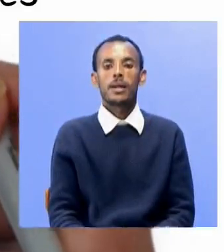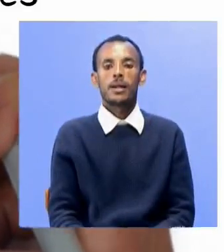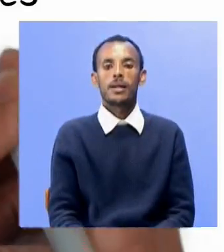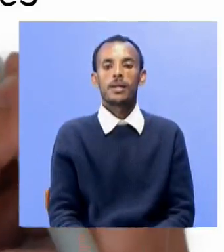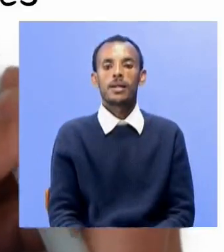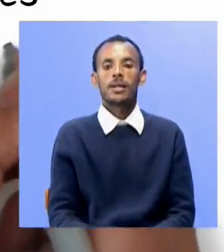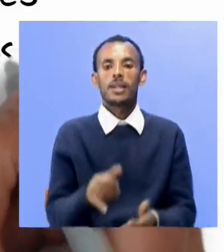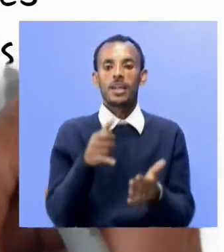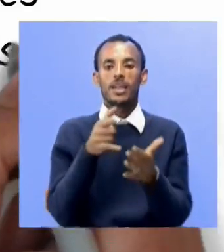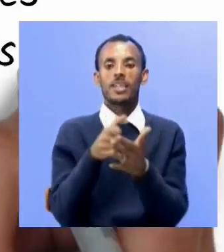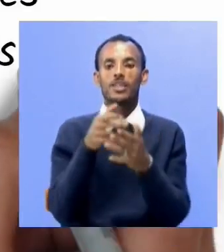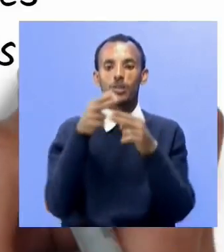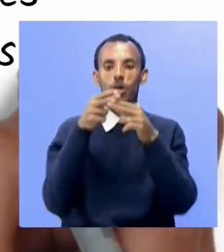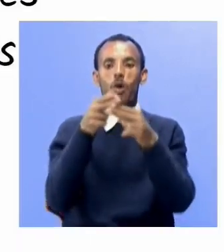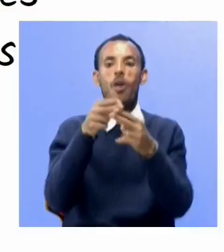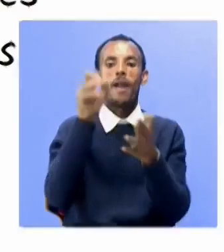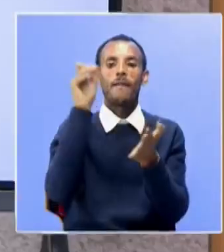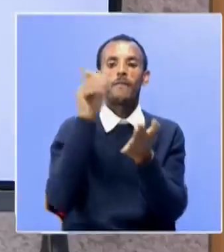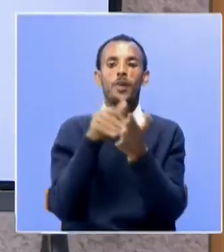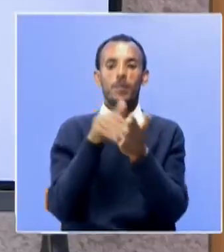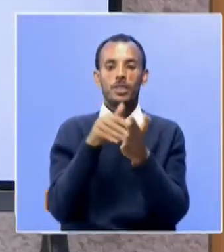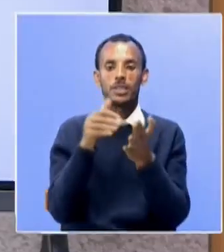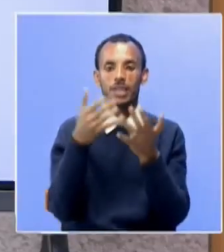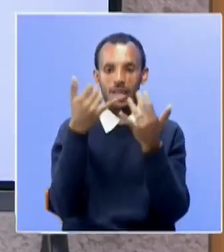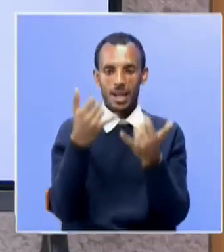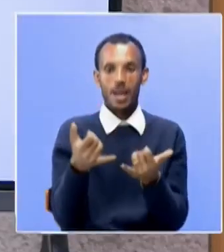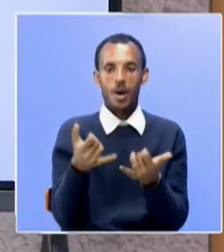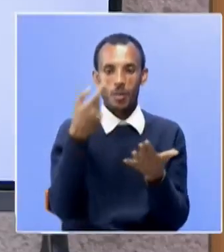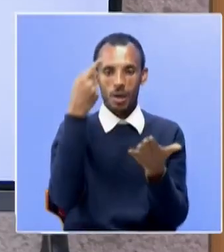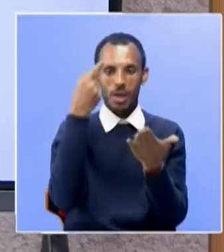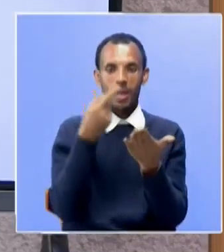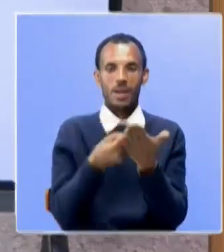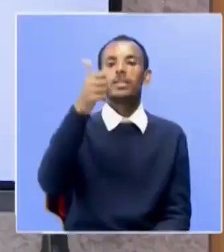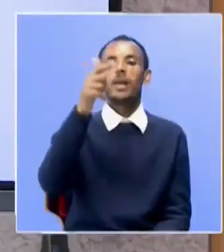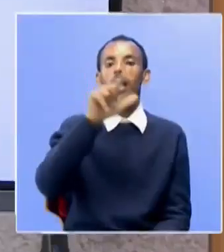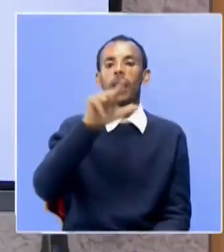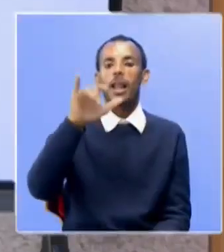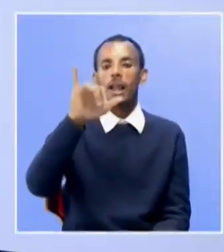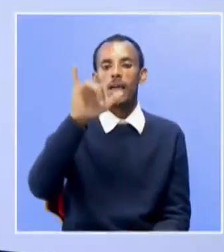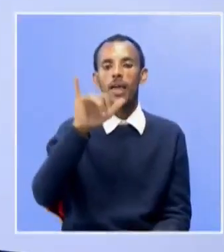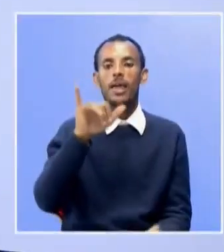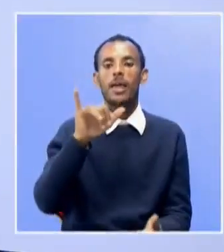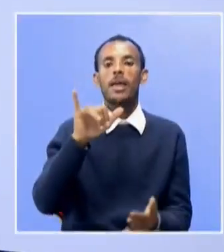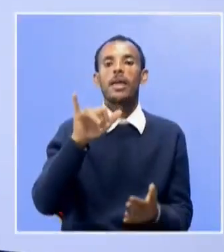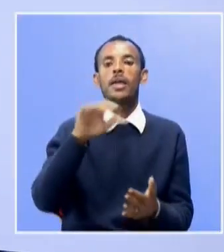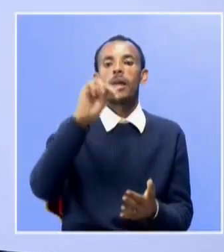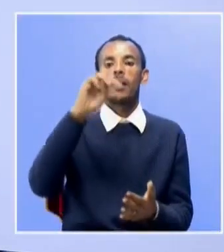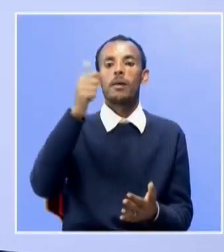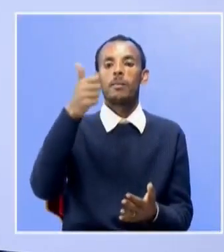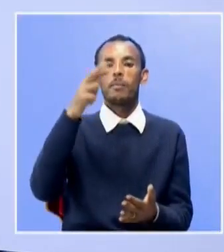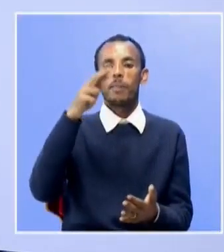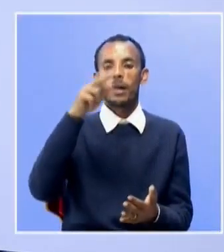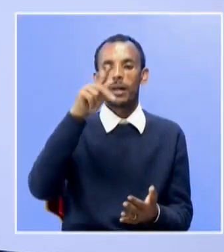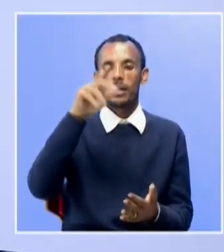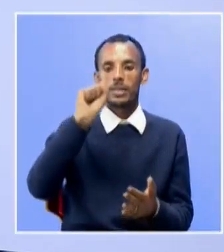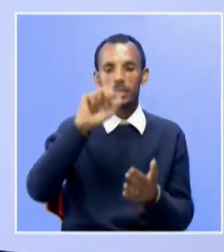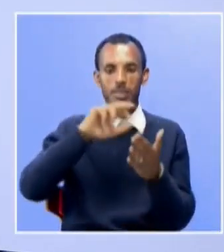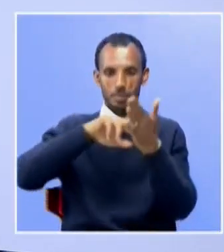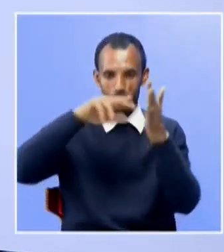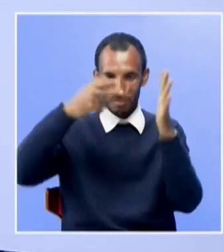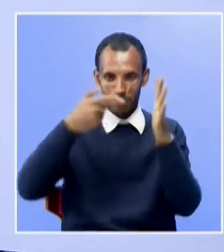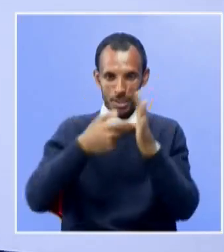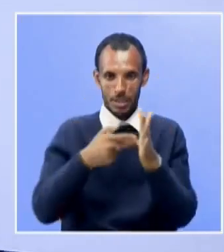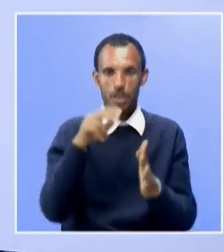This is frequency. Now here, tally marks are marks used